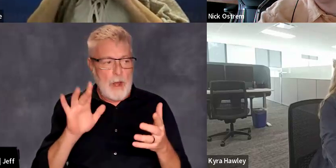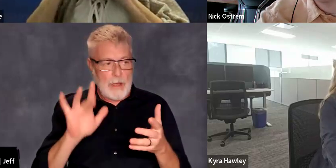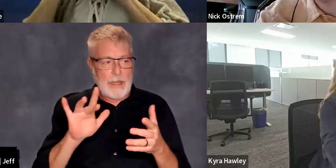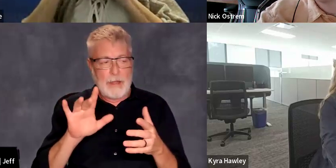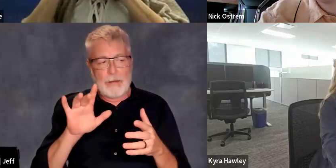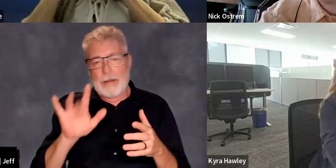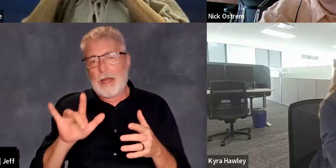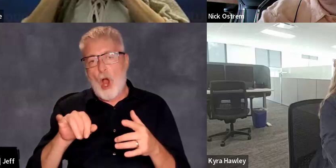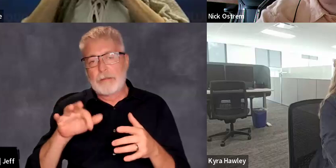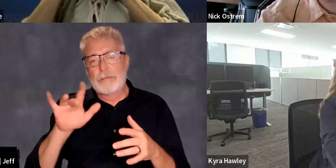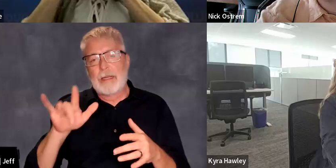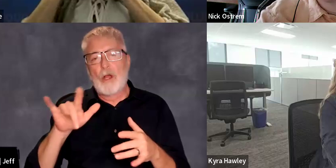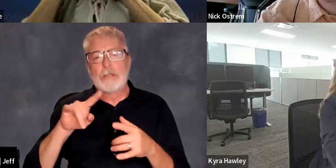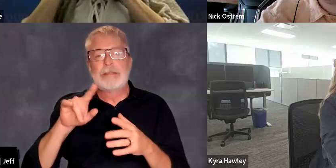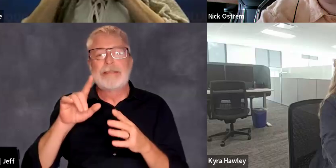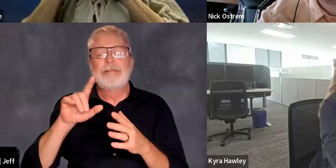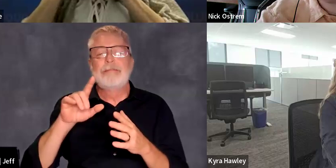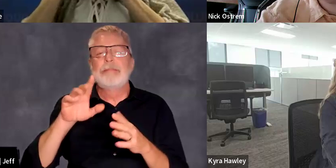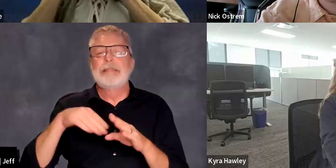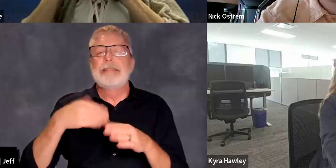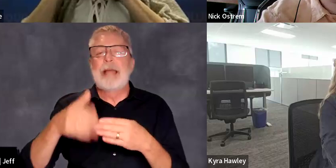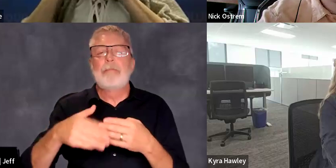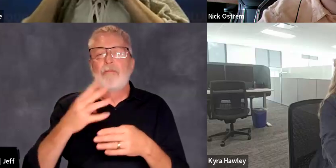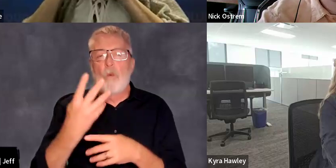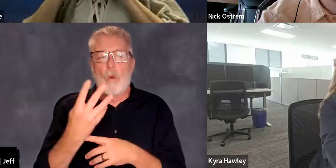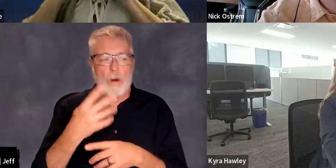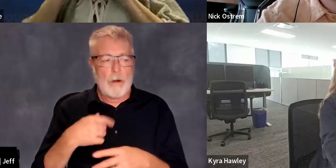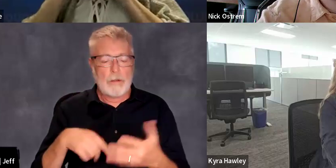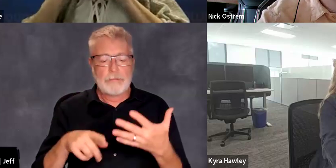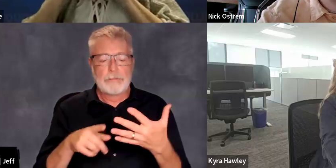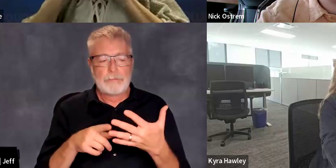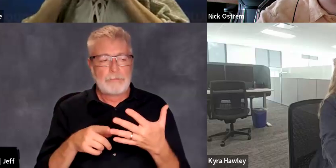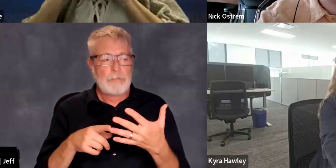now. So step 4, again,